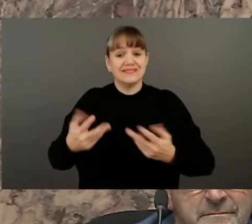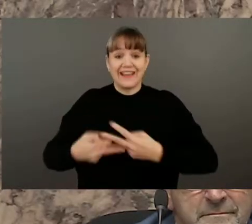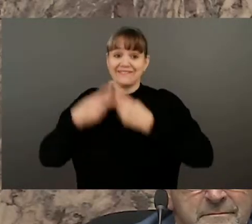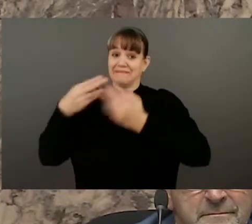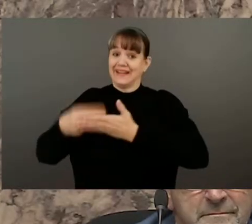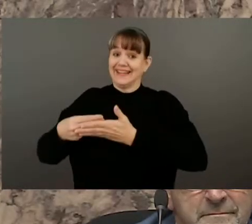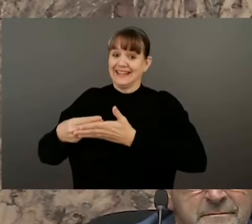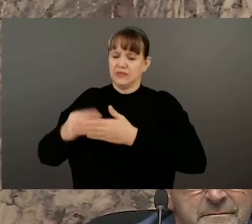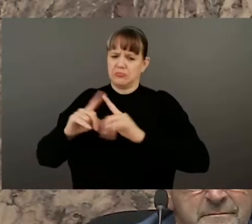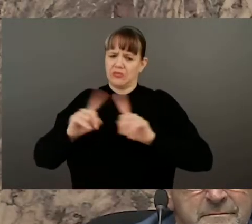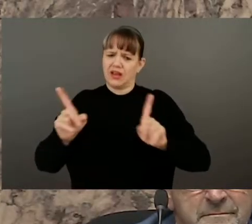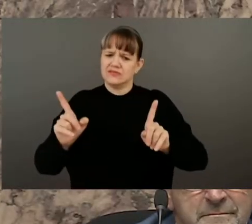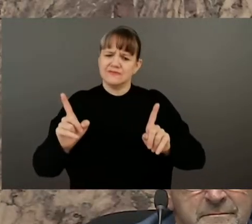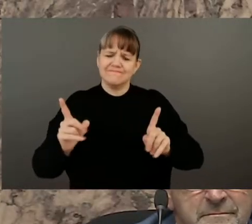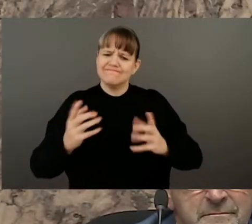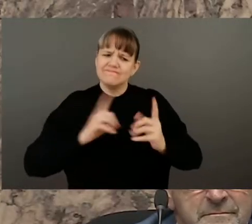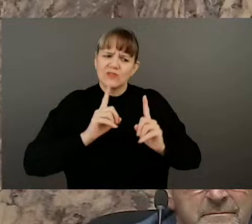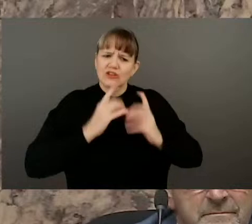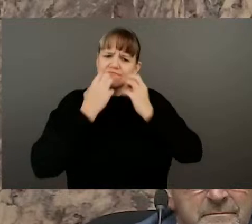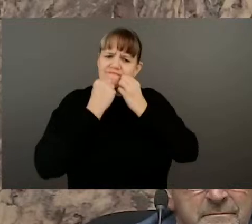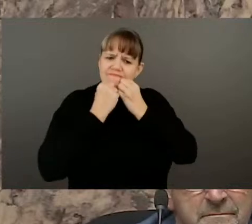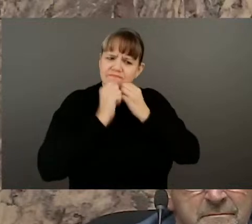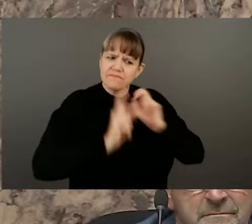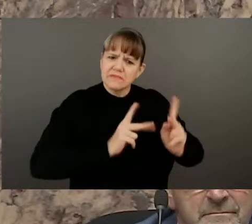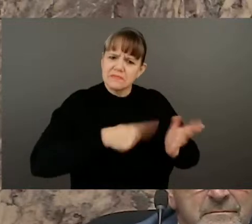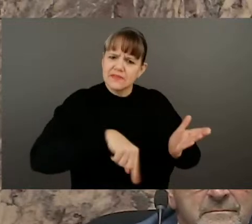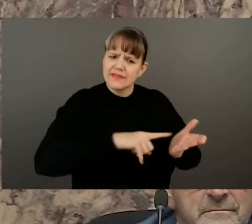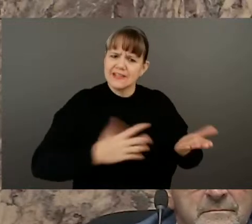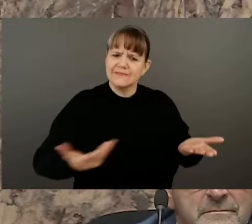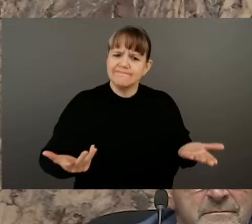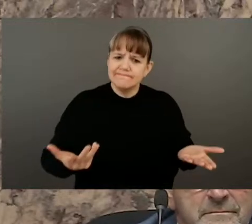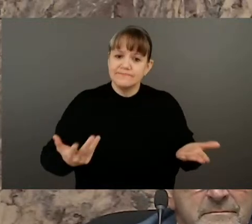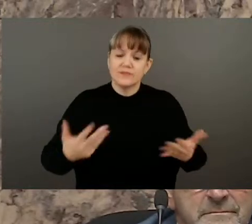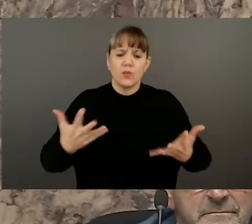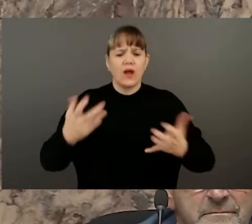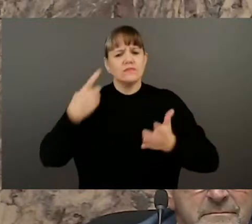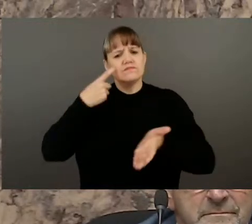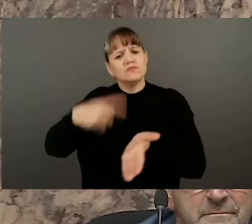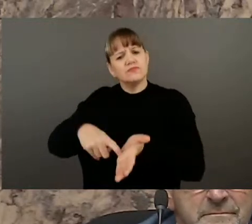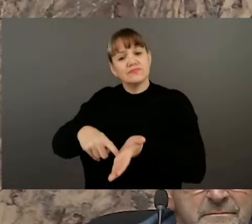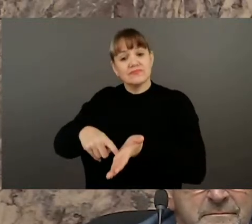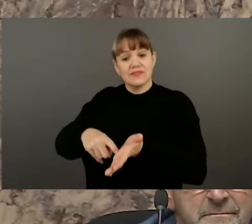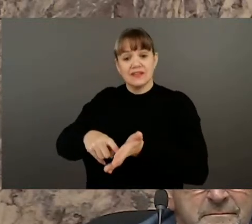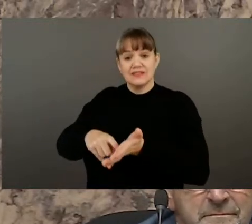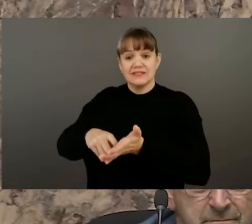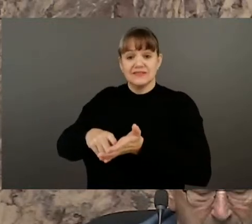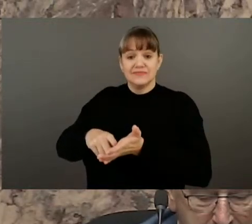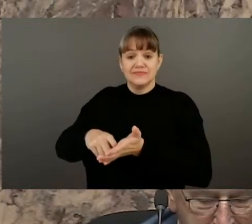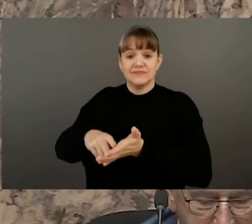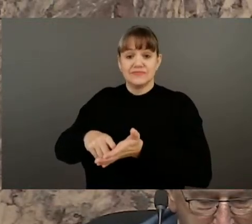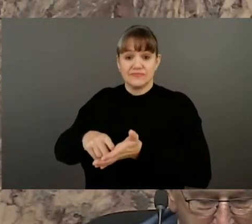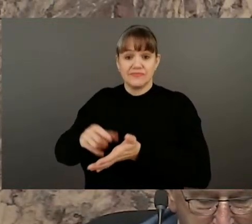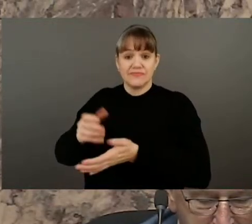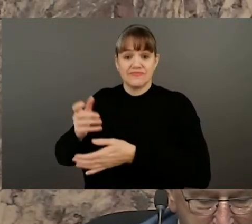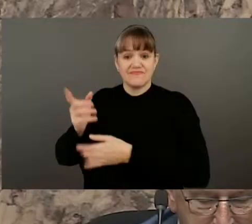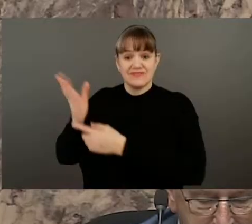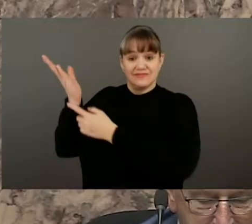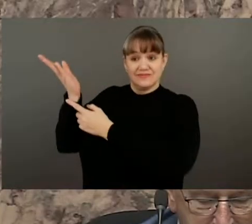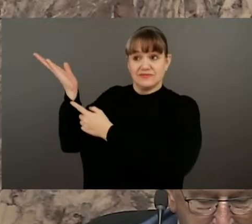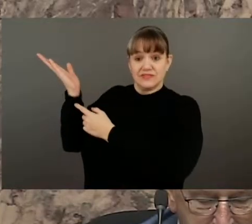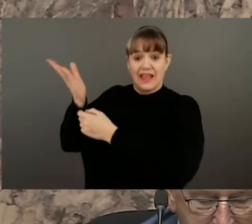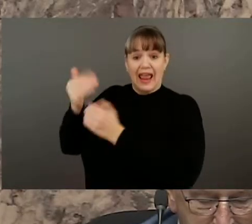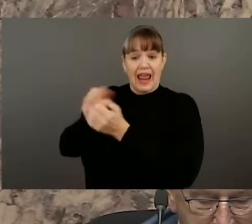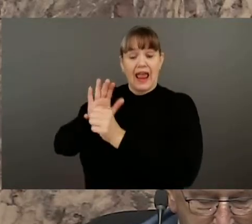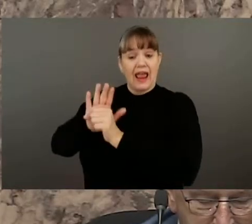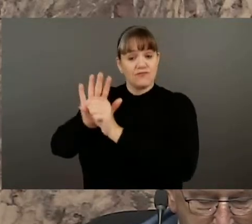Hospice Care Alliance of British Columbia here in the gallery, quiet, steadfast advocates who remind us that hospice care is not a service to be